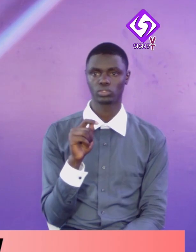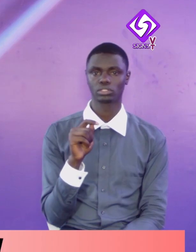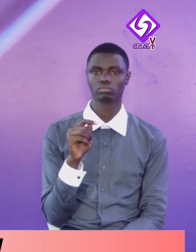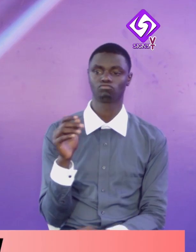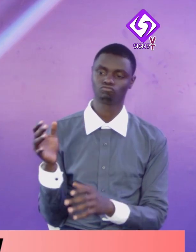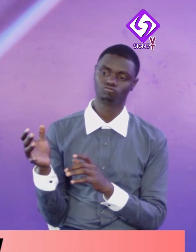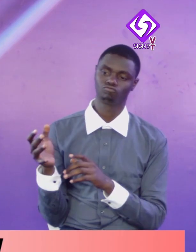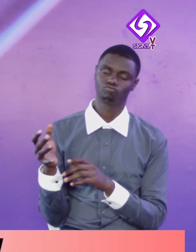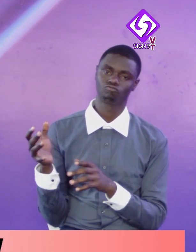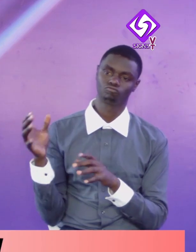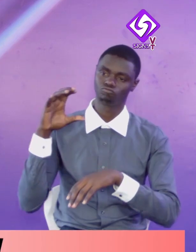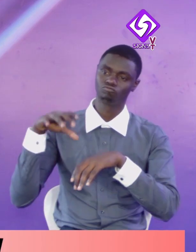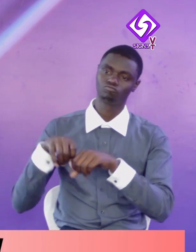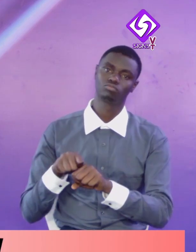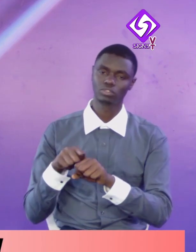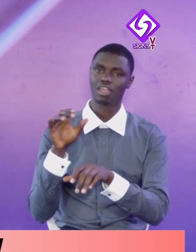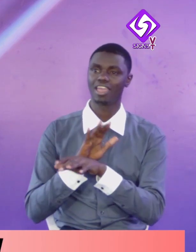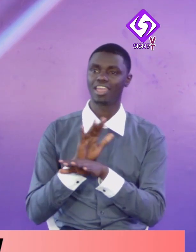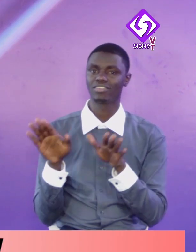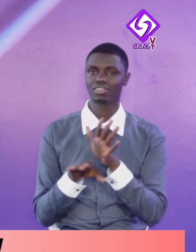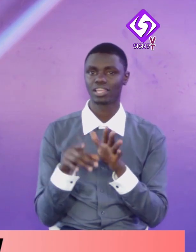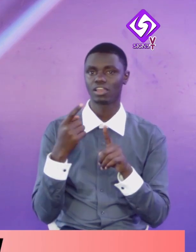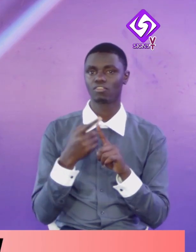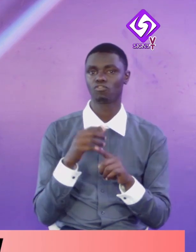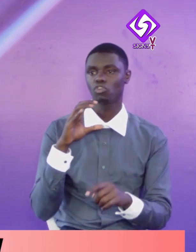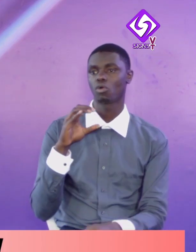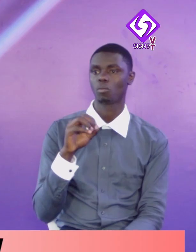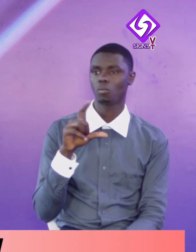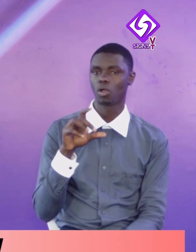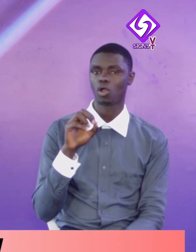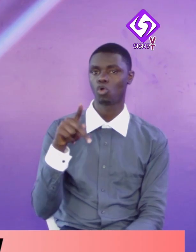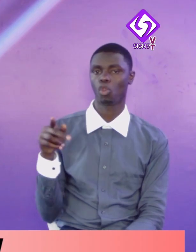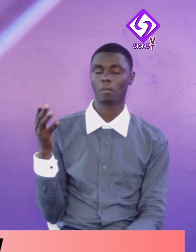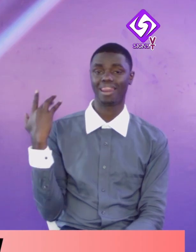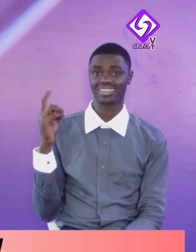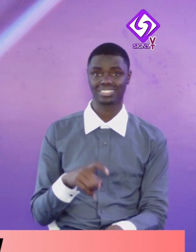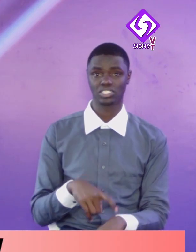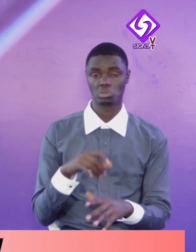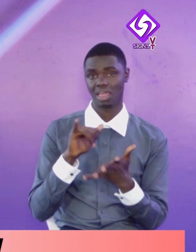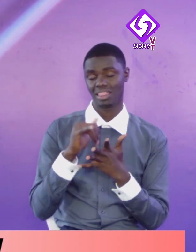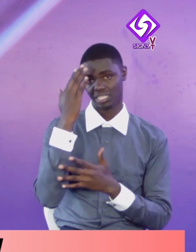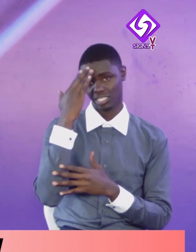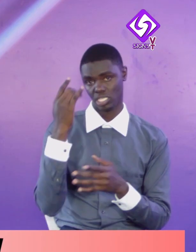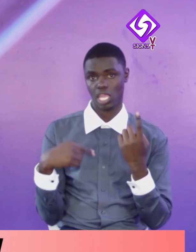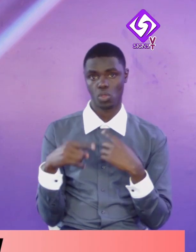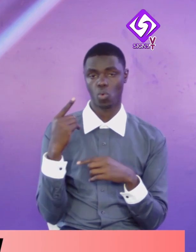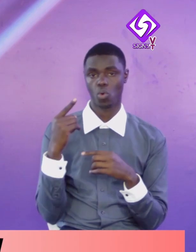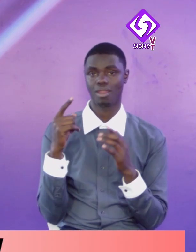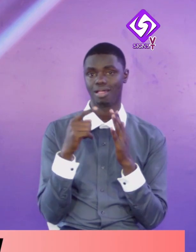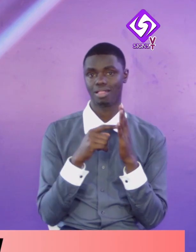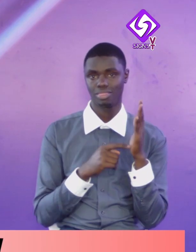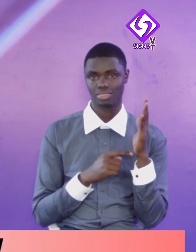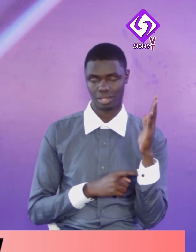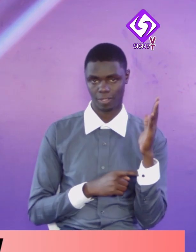inherited everything from Klopp last season, and that's why he won the league.